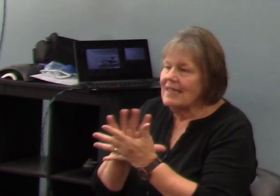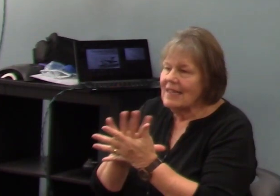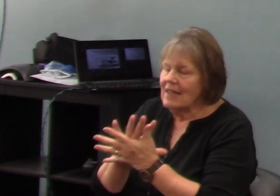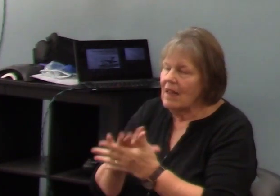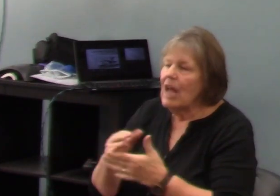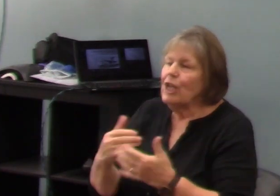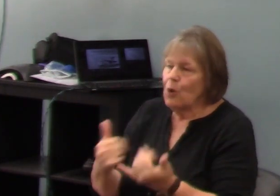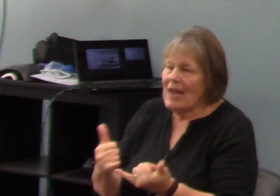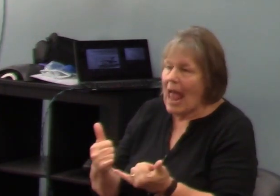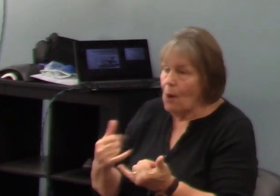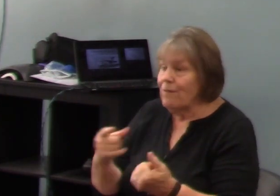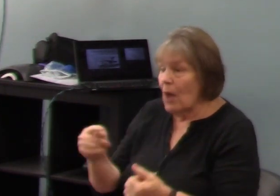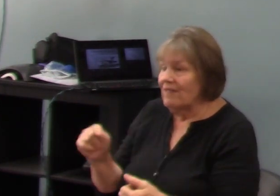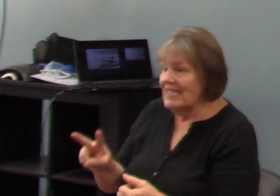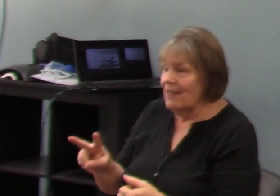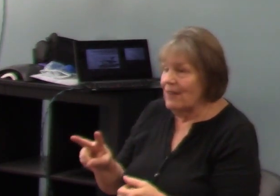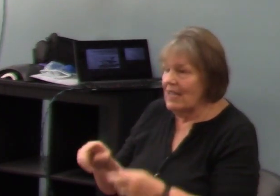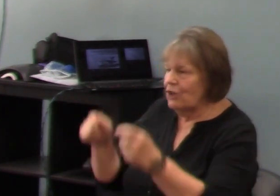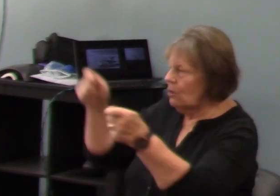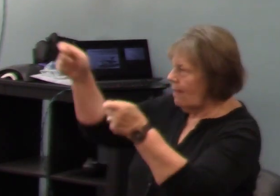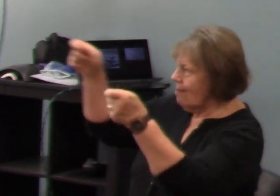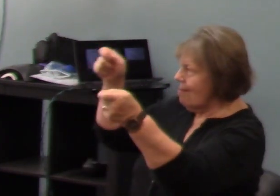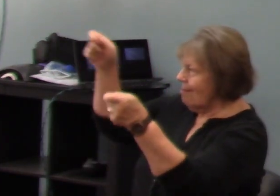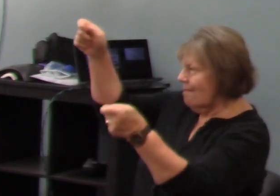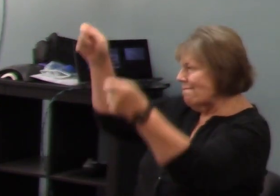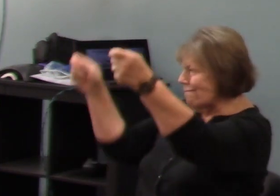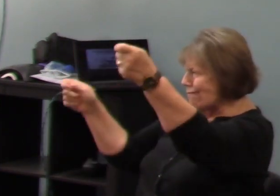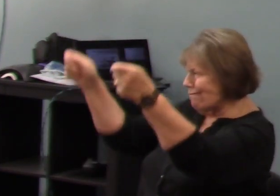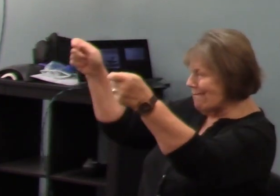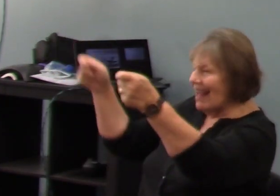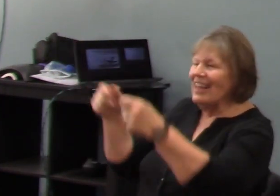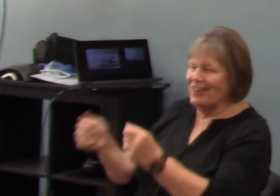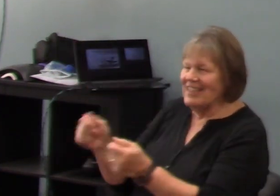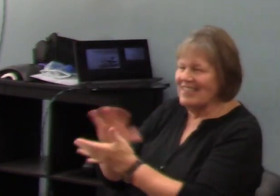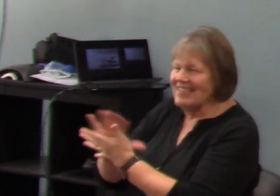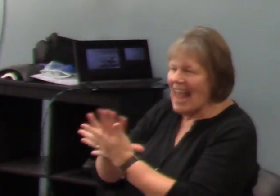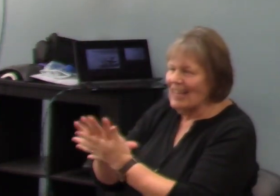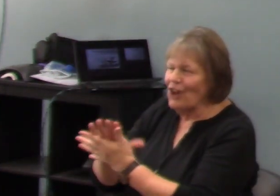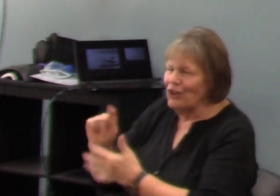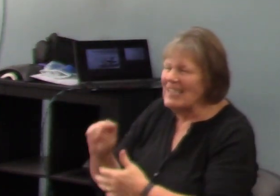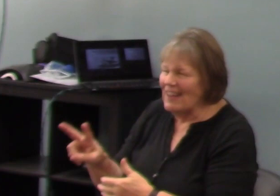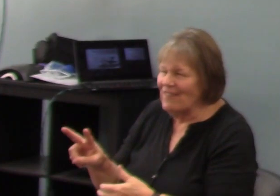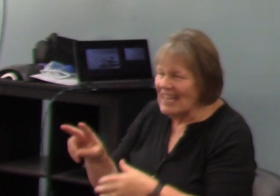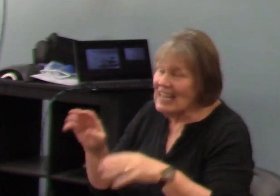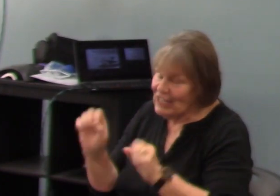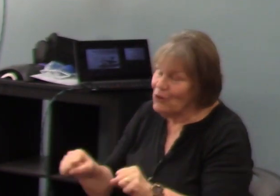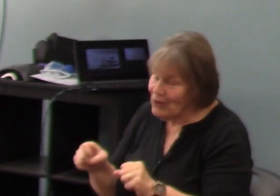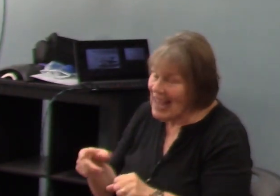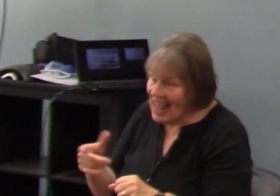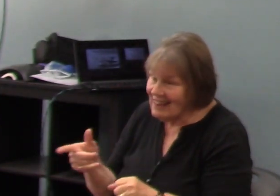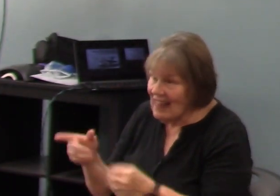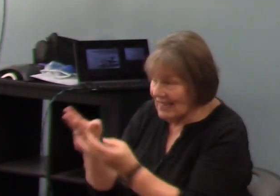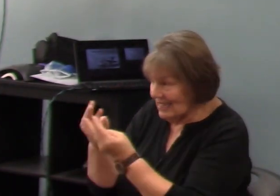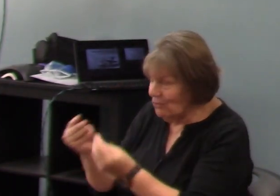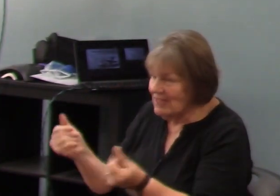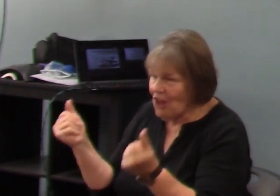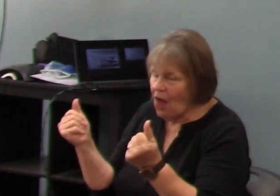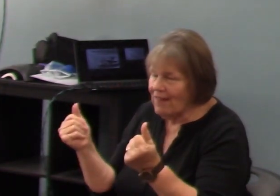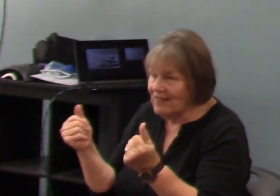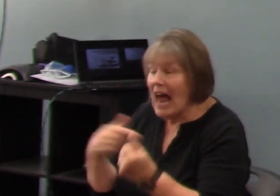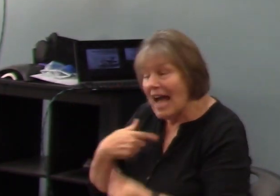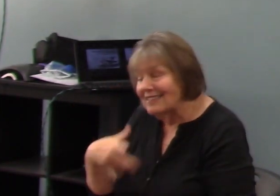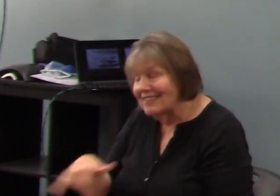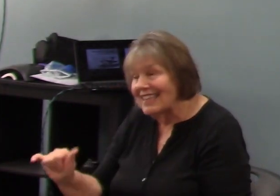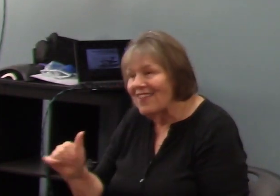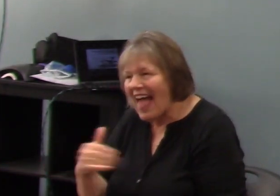antenna, you can kind of get the static to go away for anybody old enough to have that? So I'm poor enough to still have one of those. So we fiddle